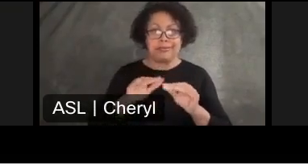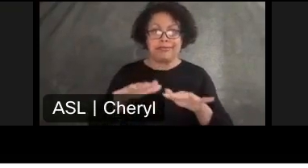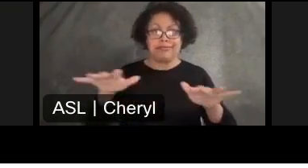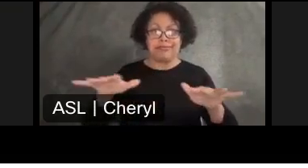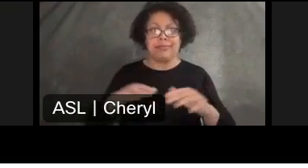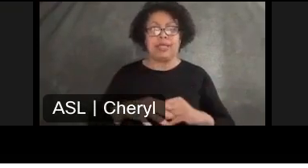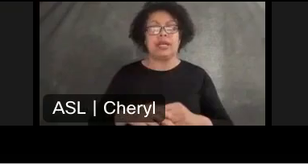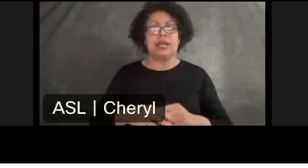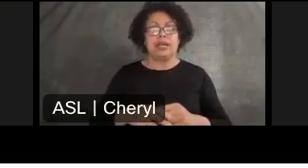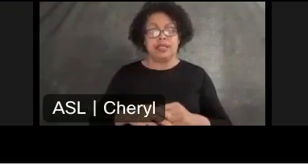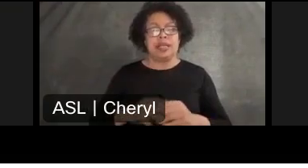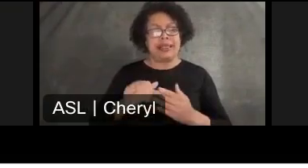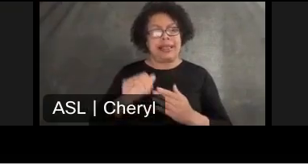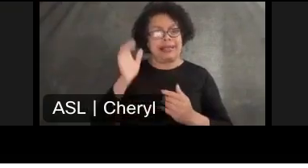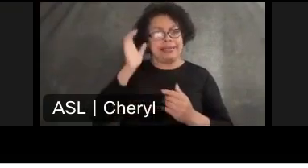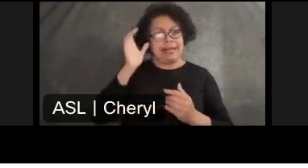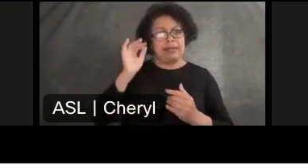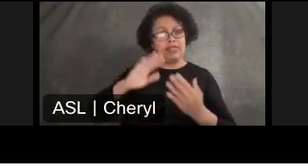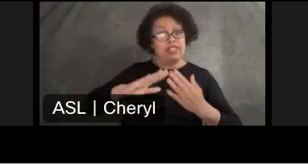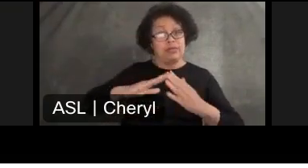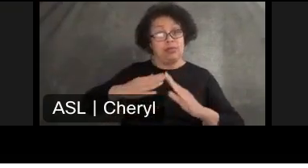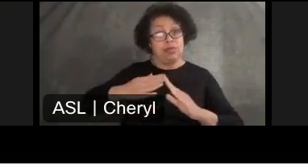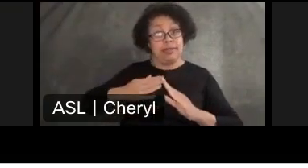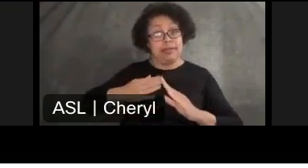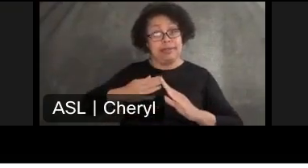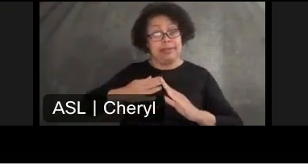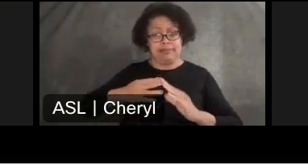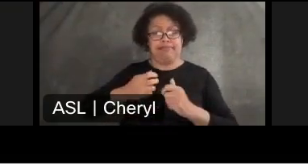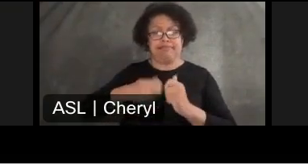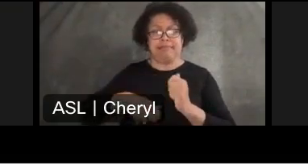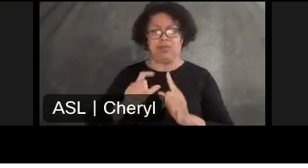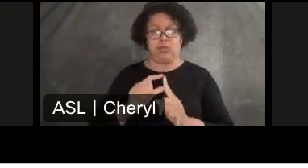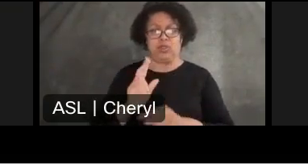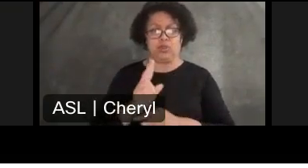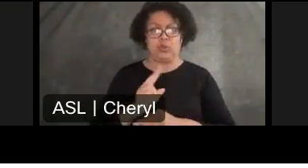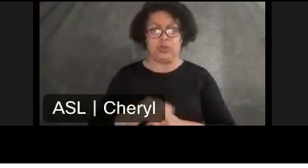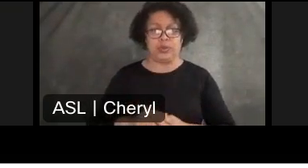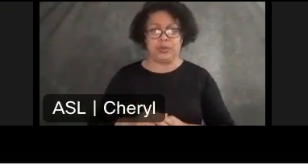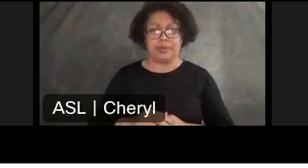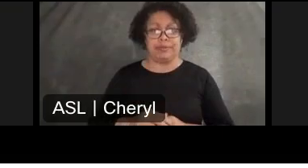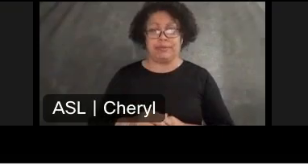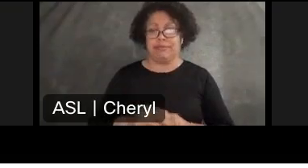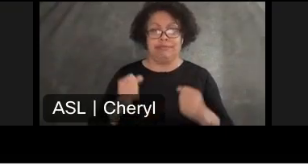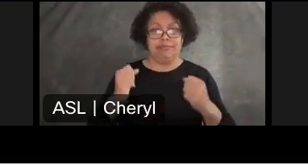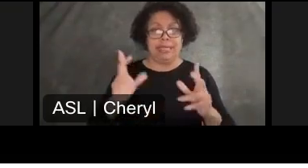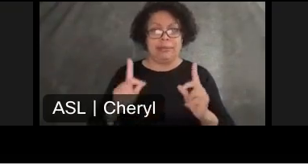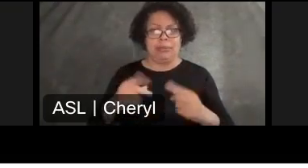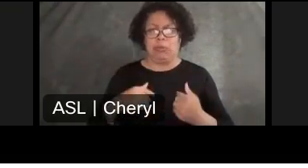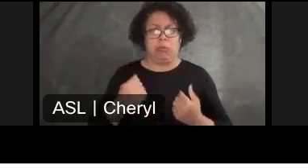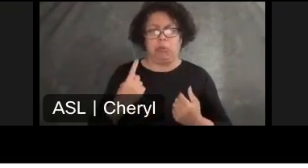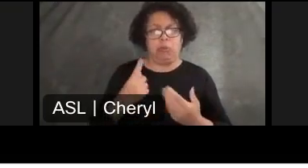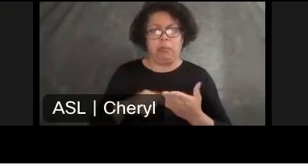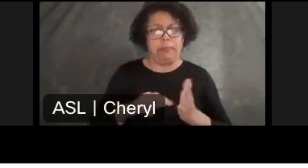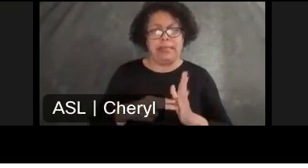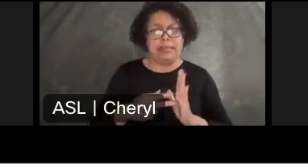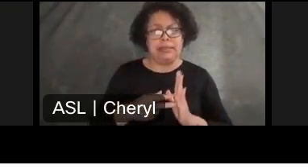the concept of community was a difficult term to use because many did not know what it meant.